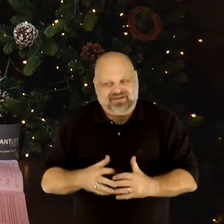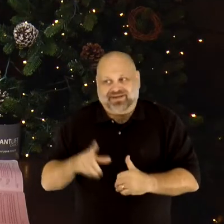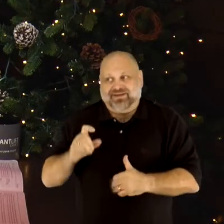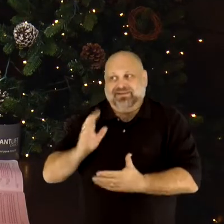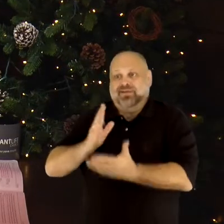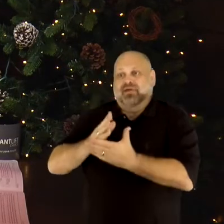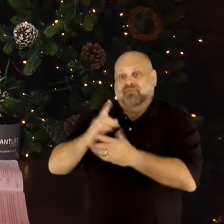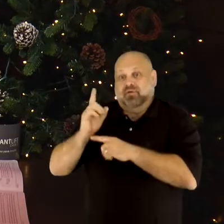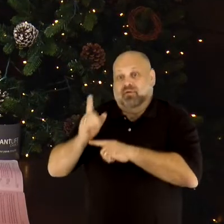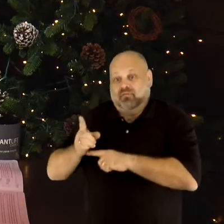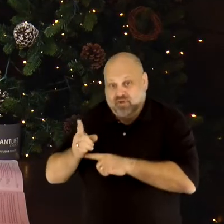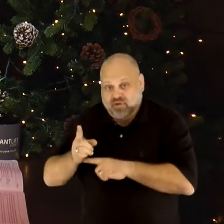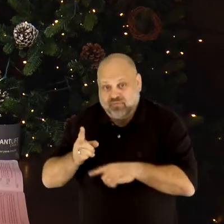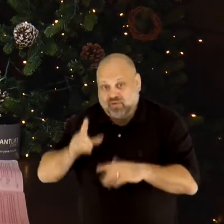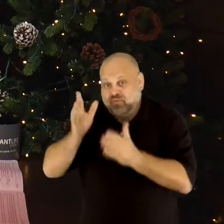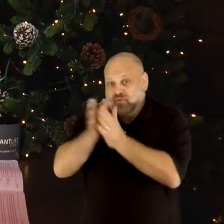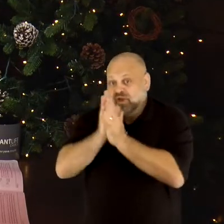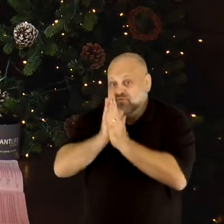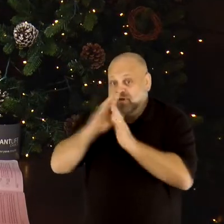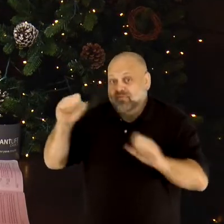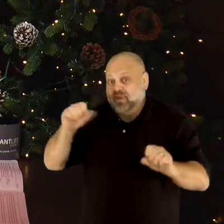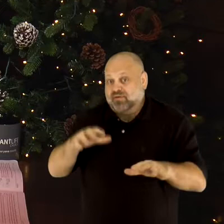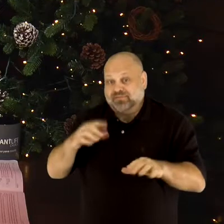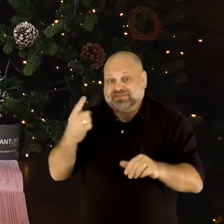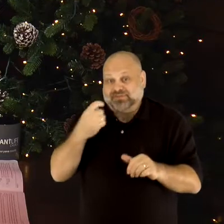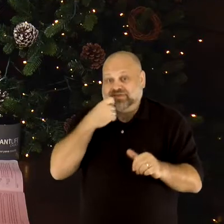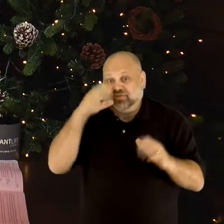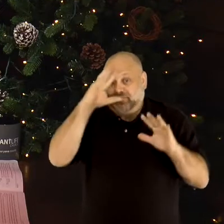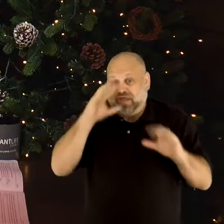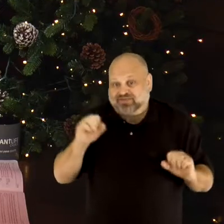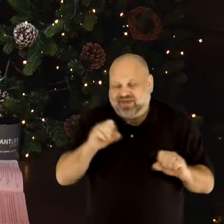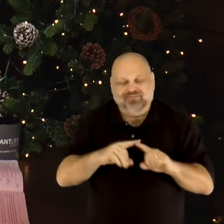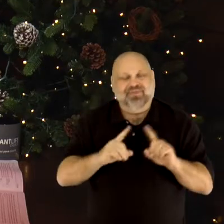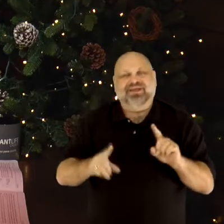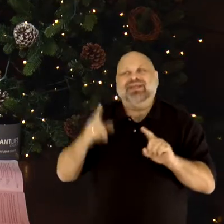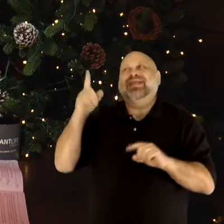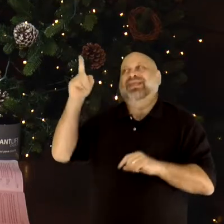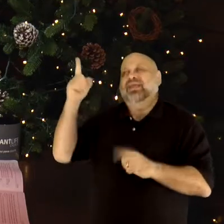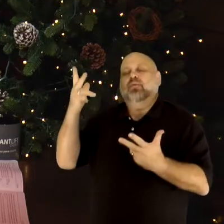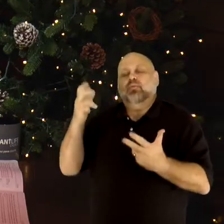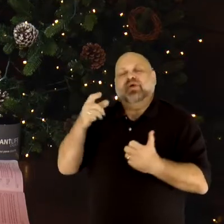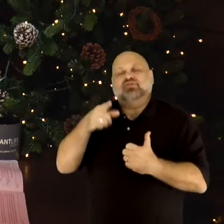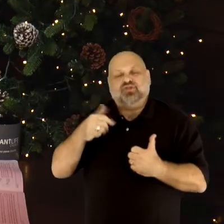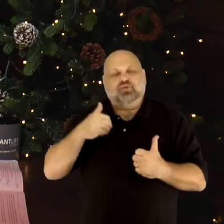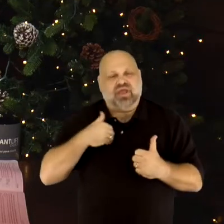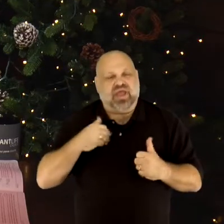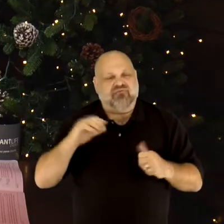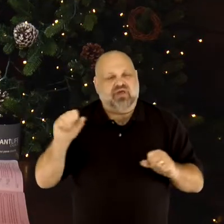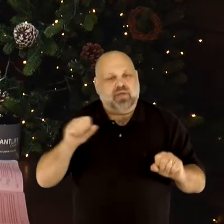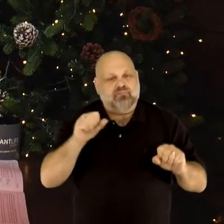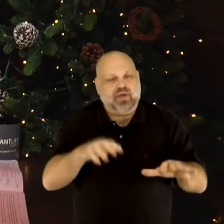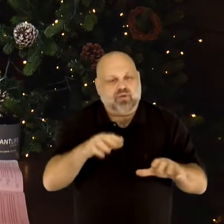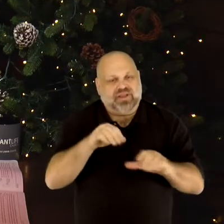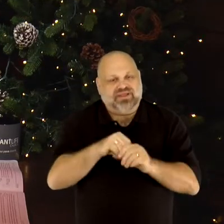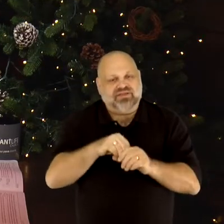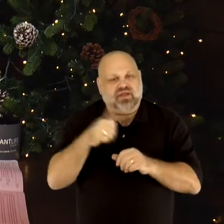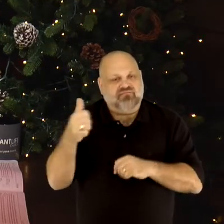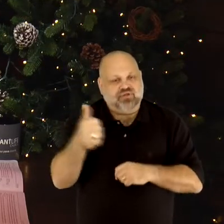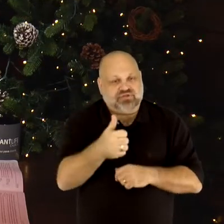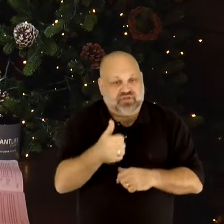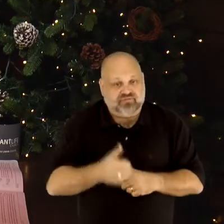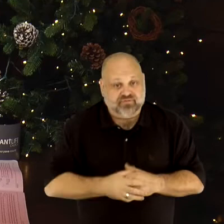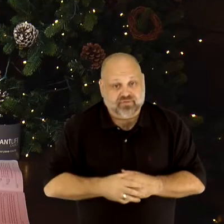miracle right now because somebody just passed out. But He wants you to have a miracle inside of